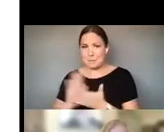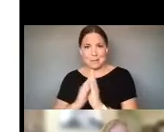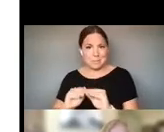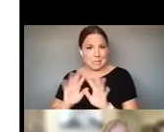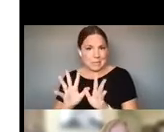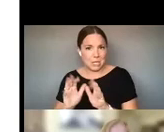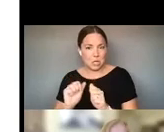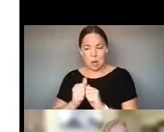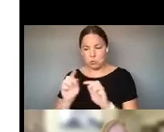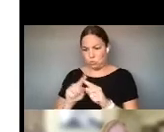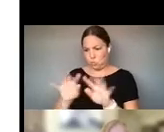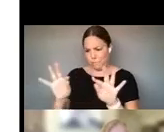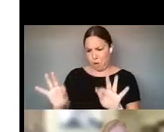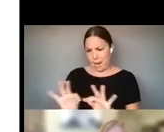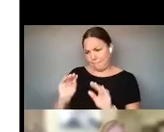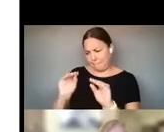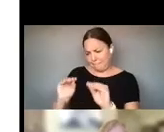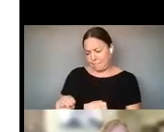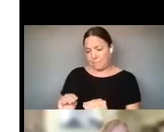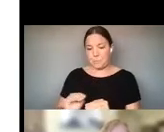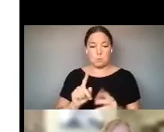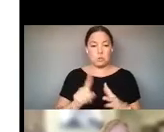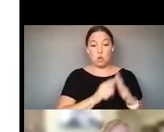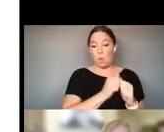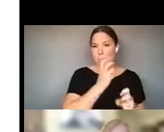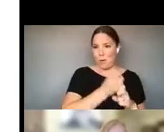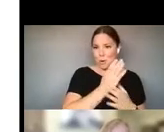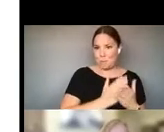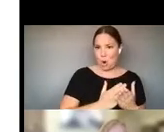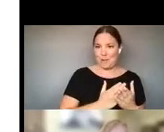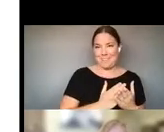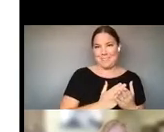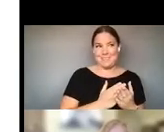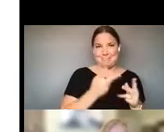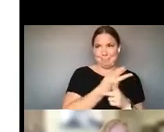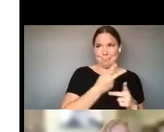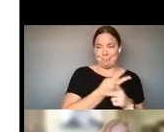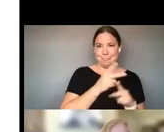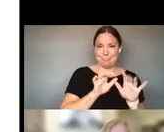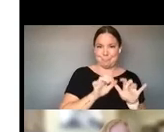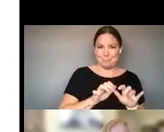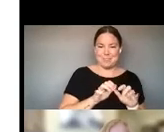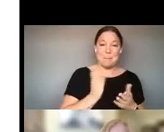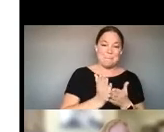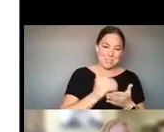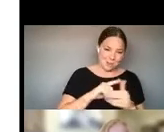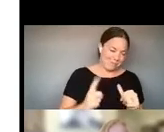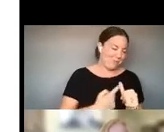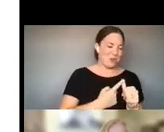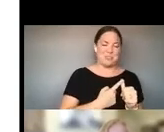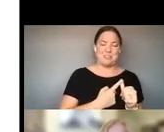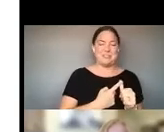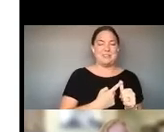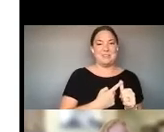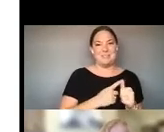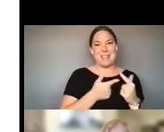to frame it. So if you start with the hard part, get out your abacus and do the budget first, that, uh, that seems to